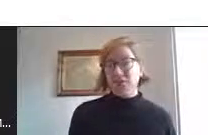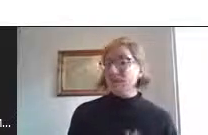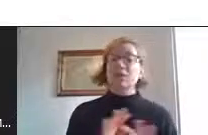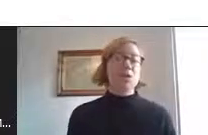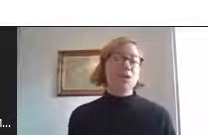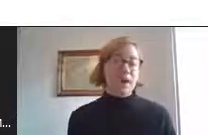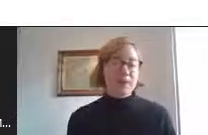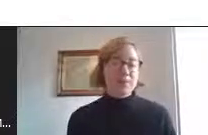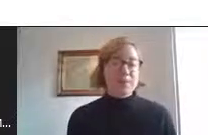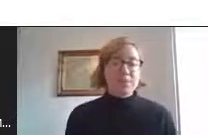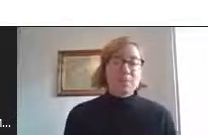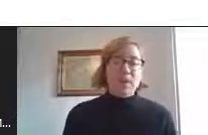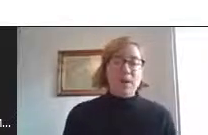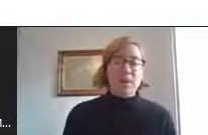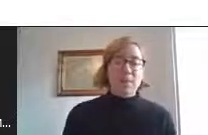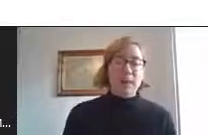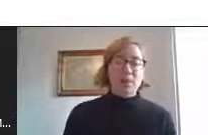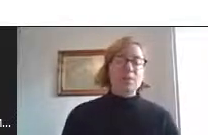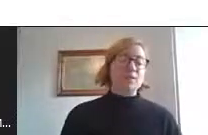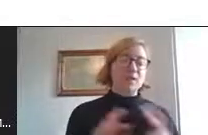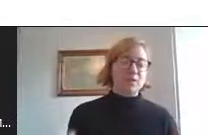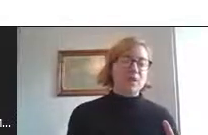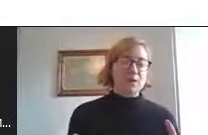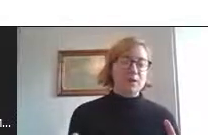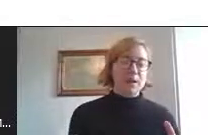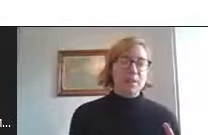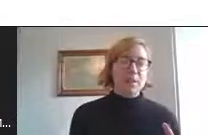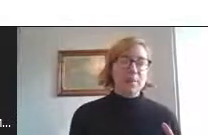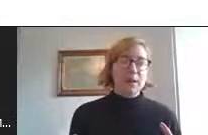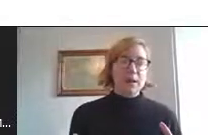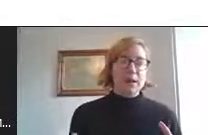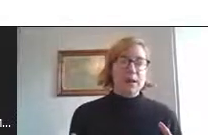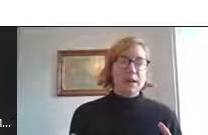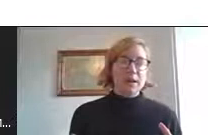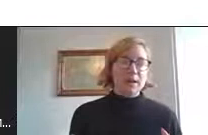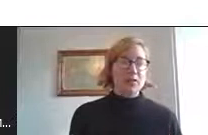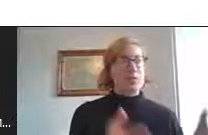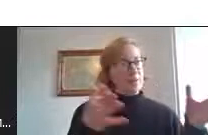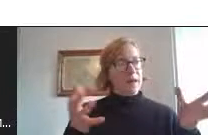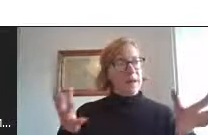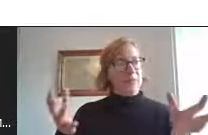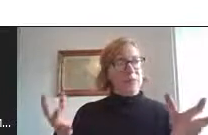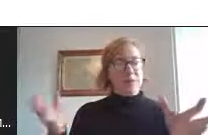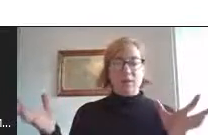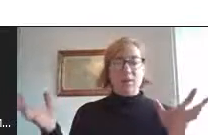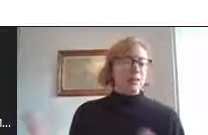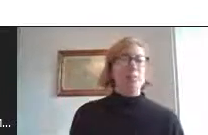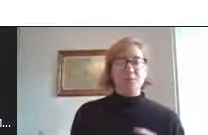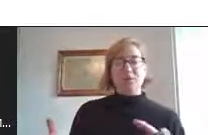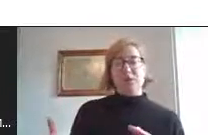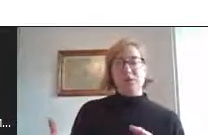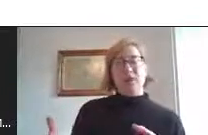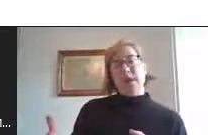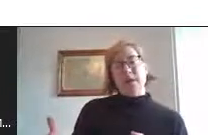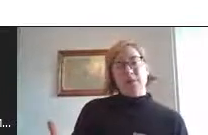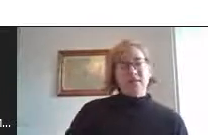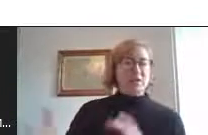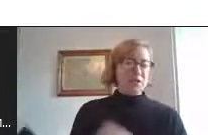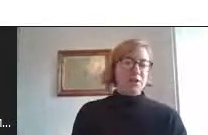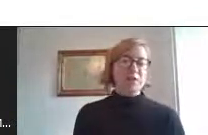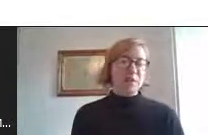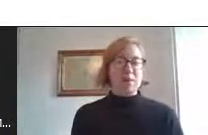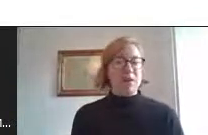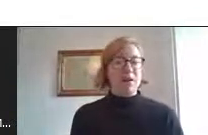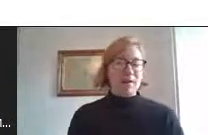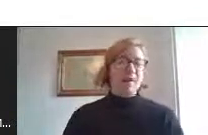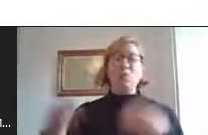learning the language. So it's not that. And also that child, if they spoke to a